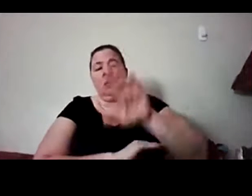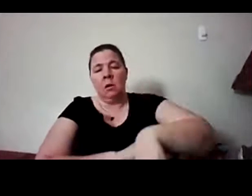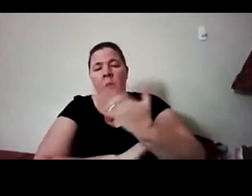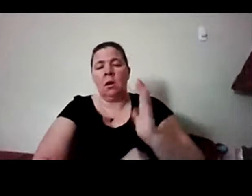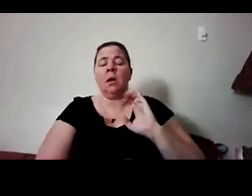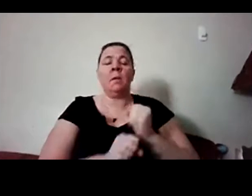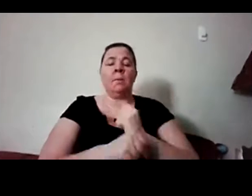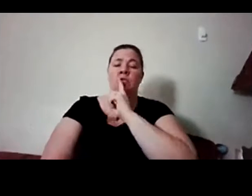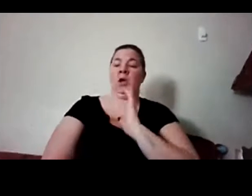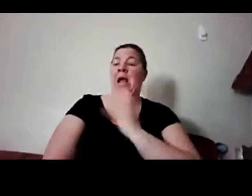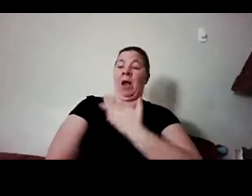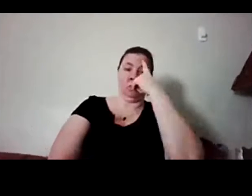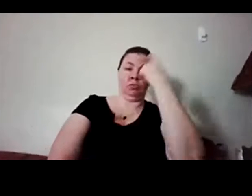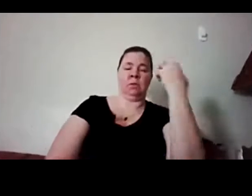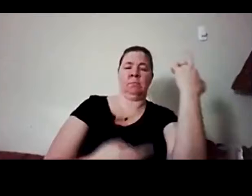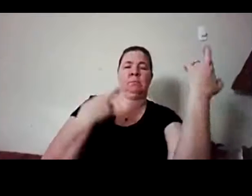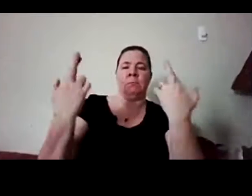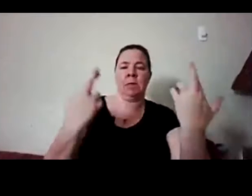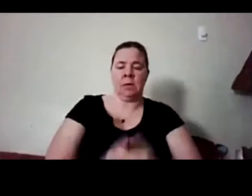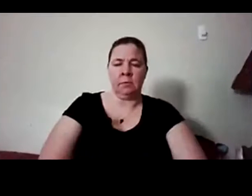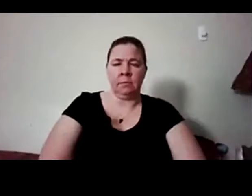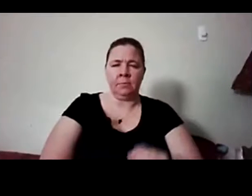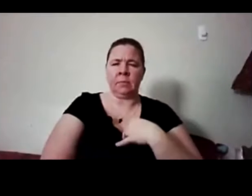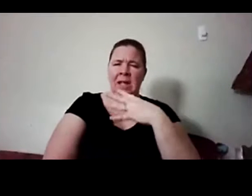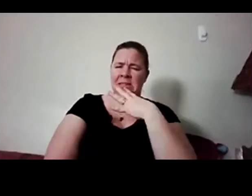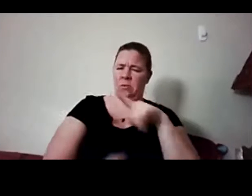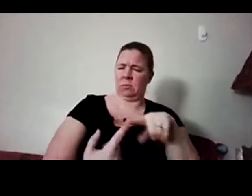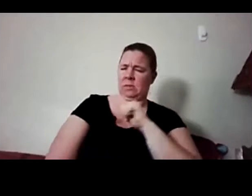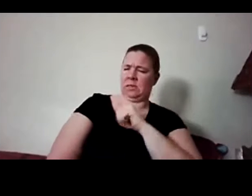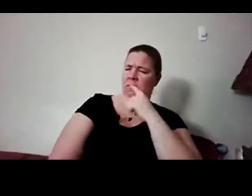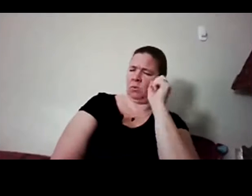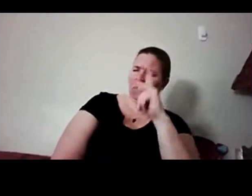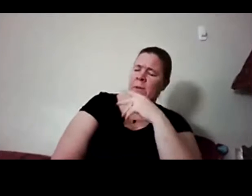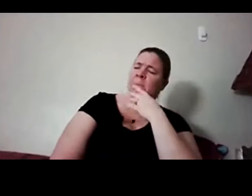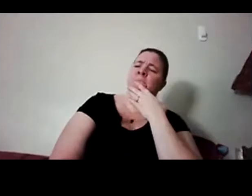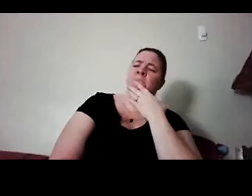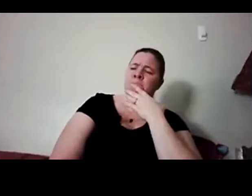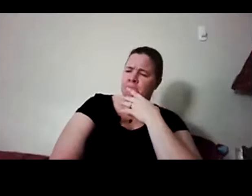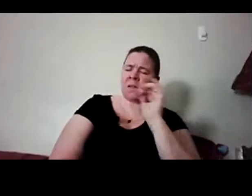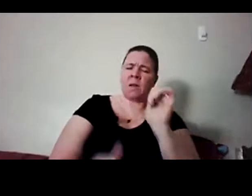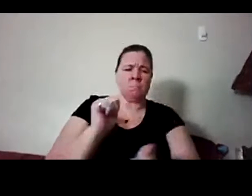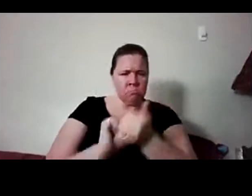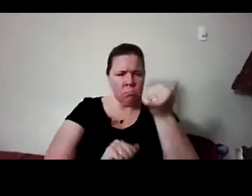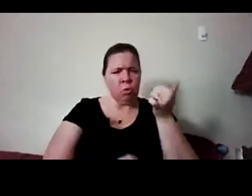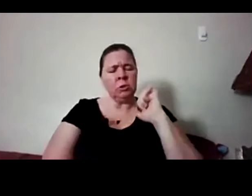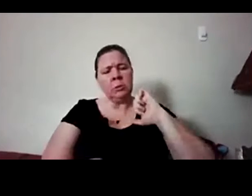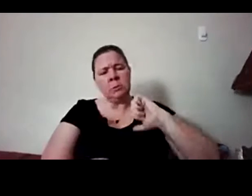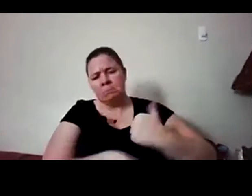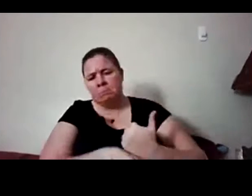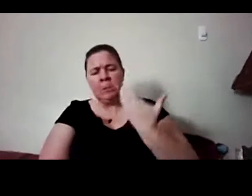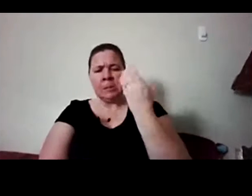is realized. So I said to myself, okay, most startup companies are going to